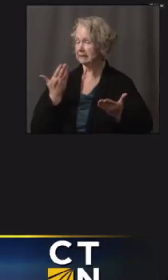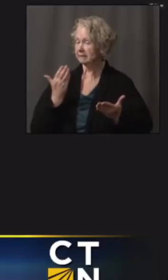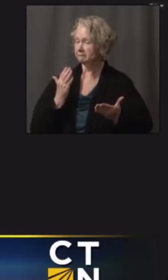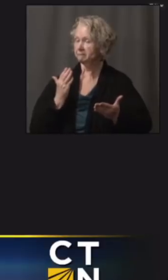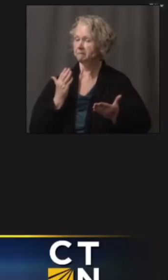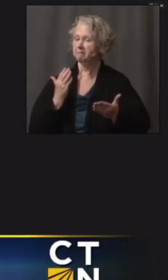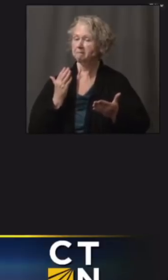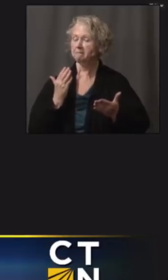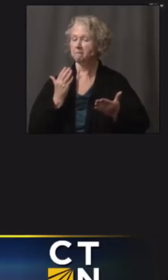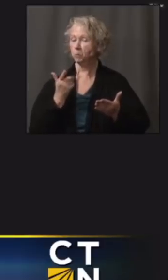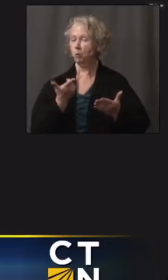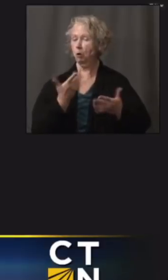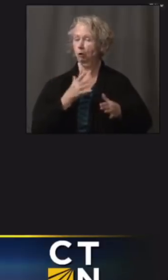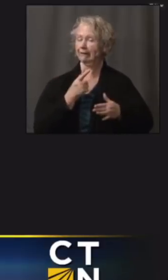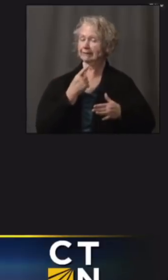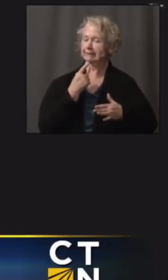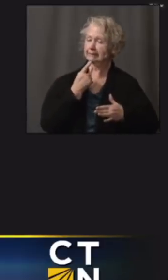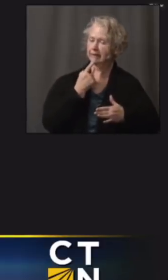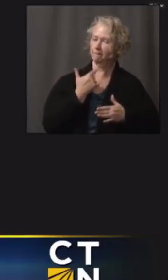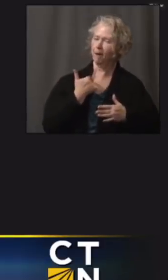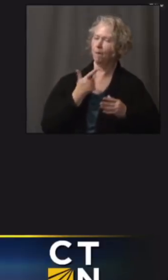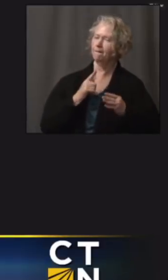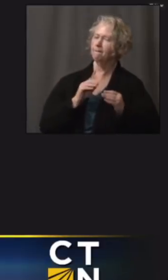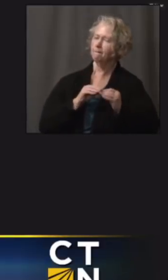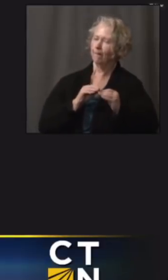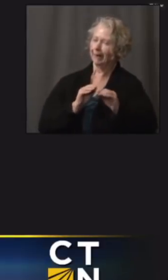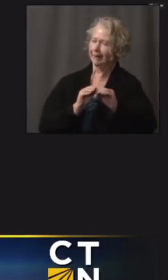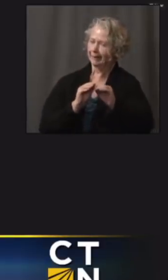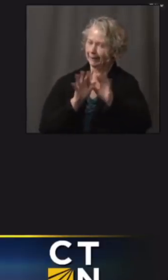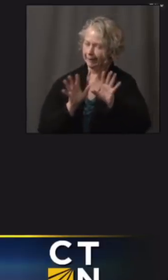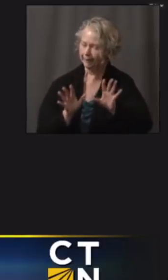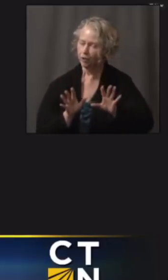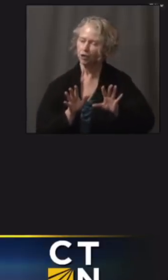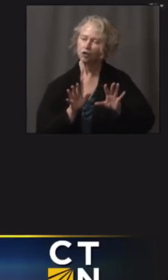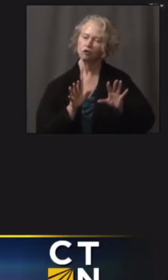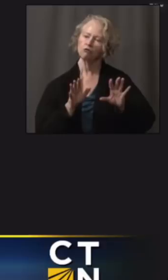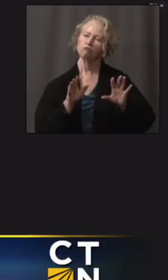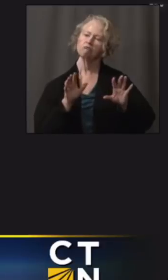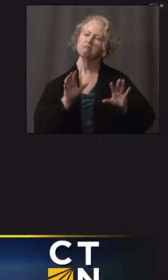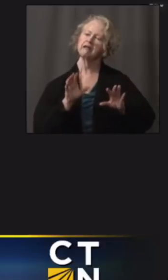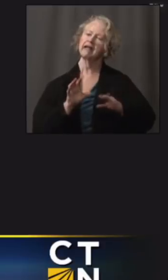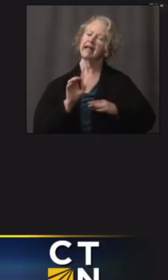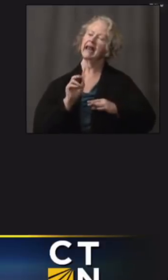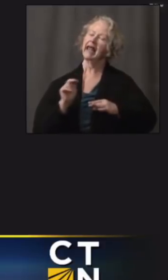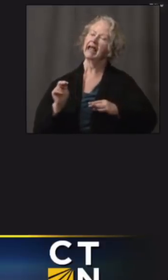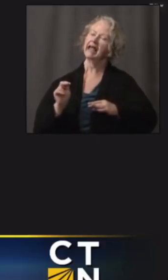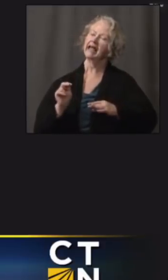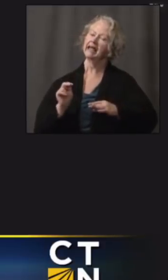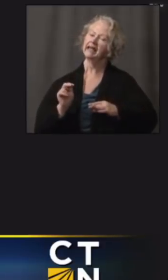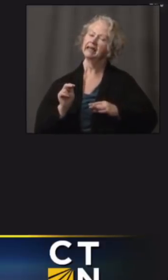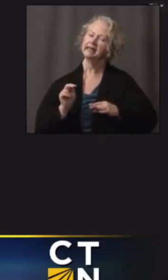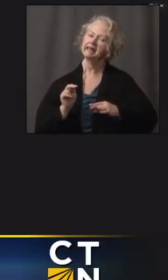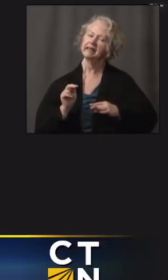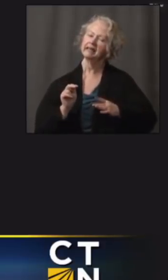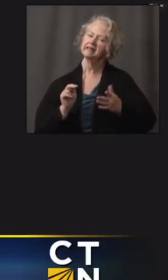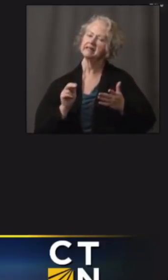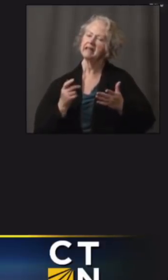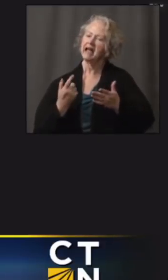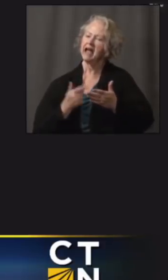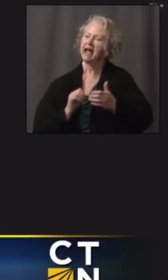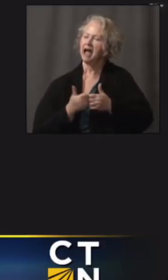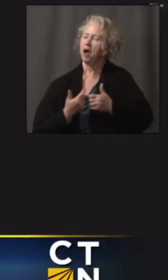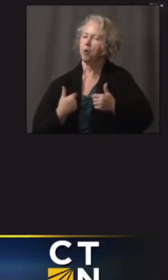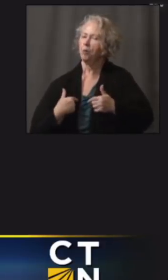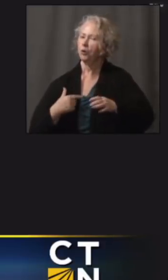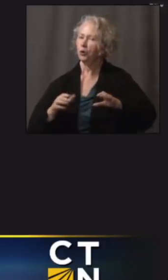you've kind of said it, but I'd like to clarify it a little bit more about how Connecticut is responding to the